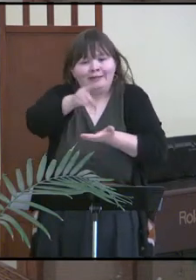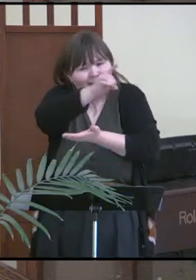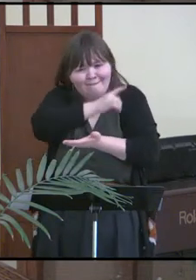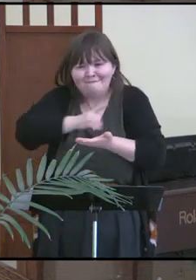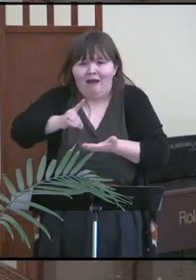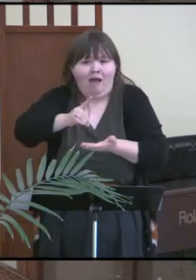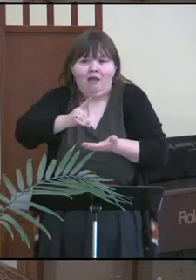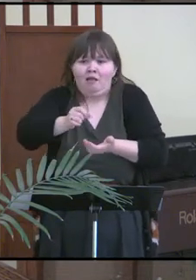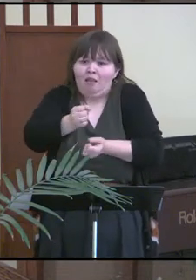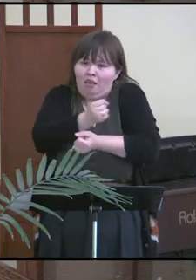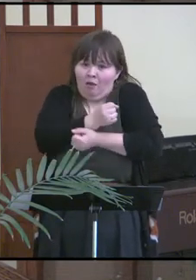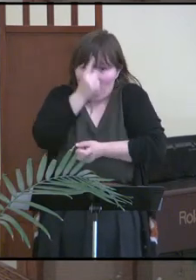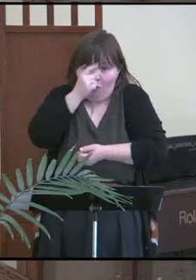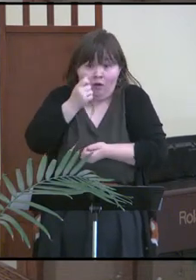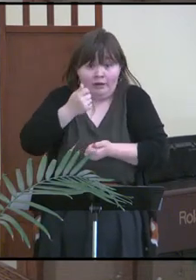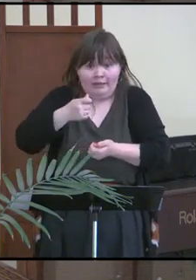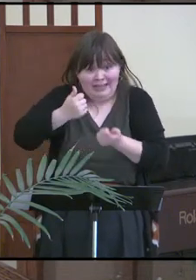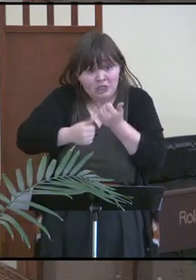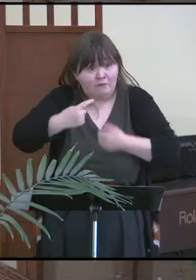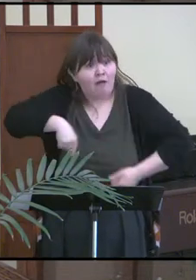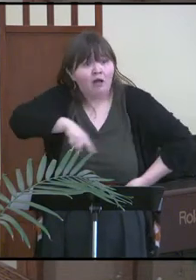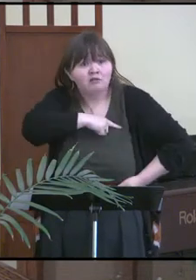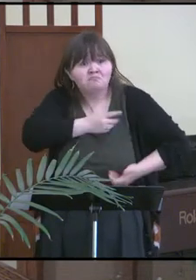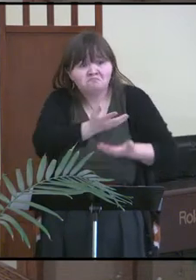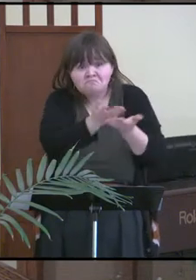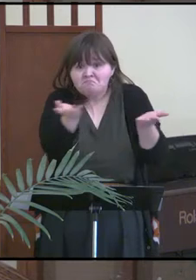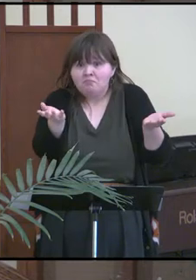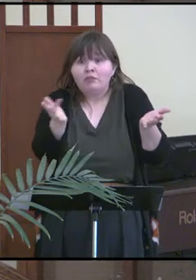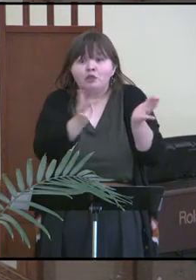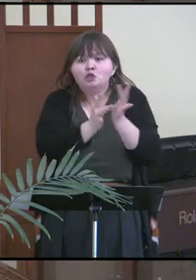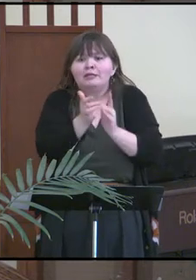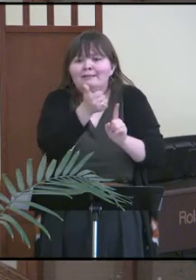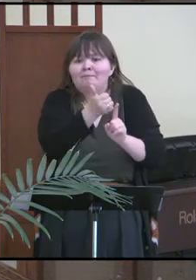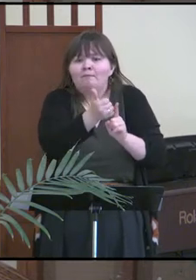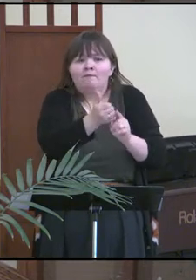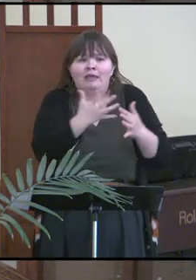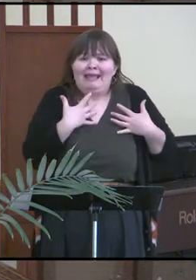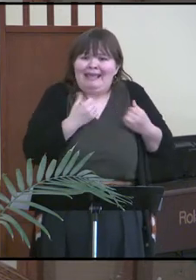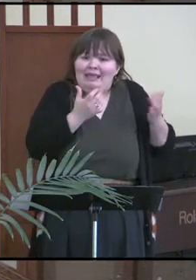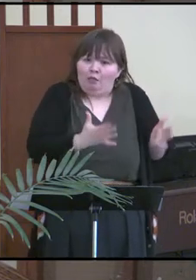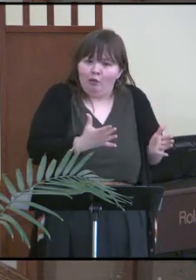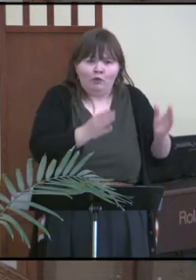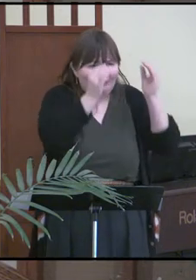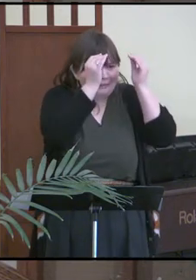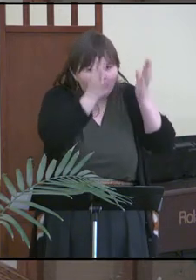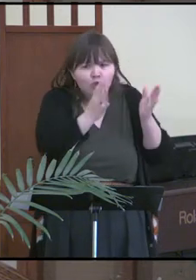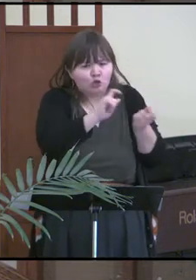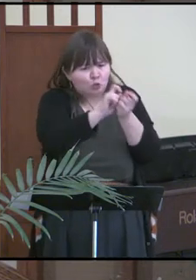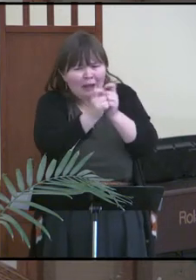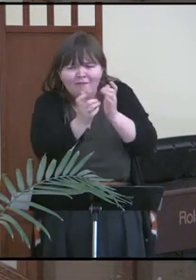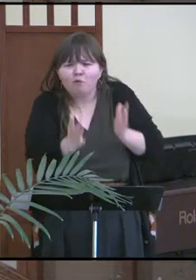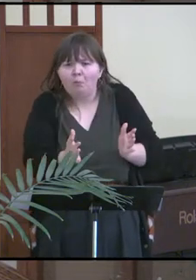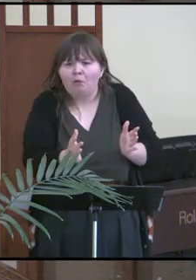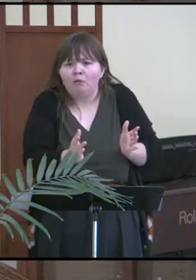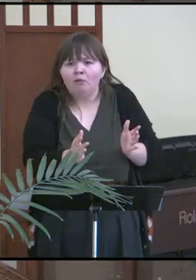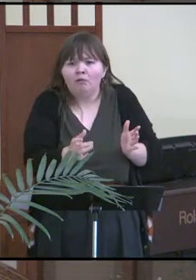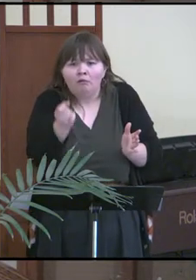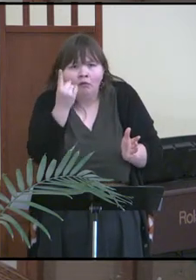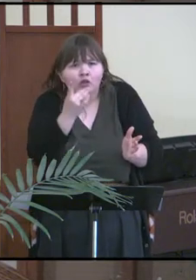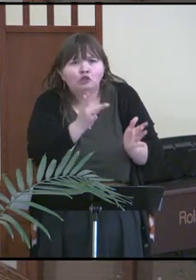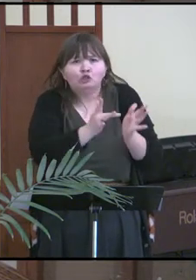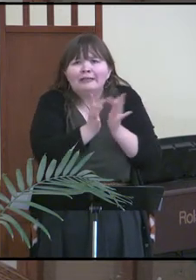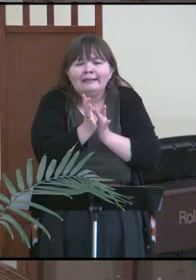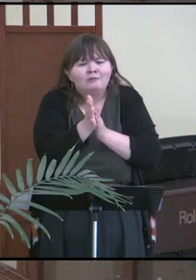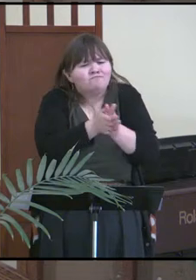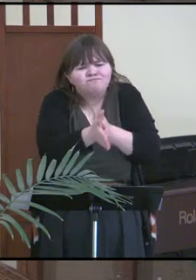for each of us. Jesus was a healer, a teacher, and a transformer. Jesus was